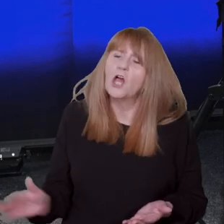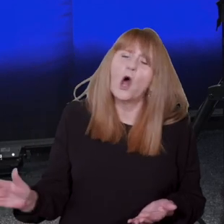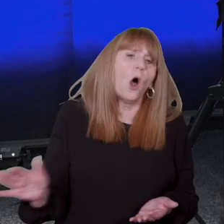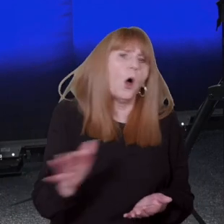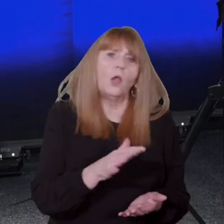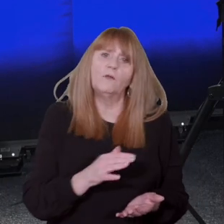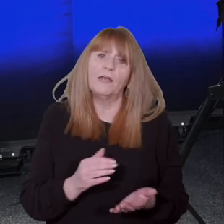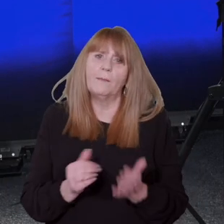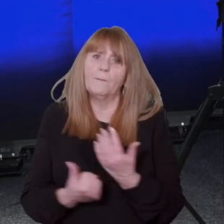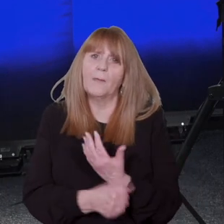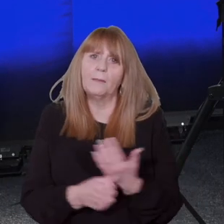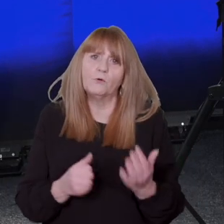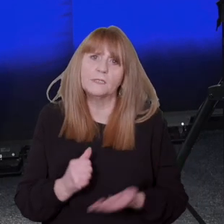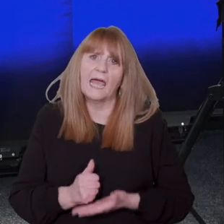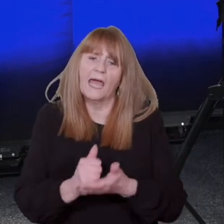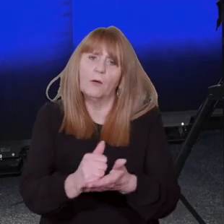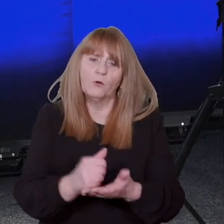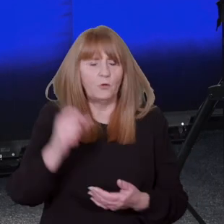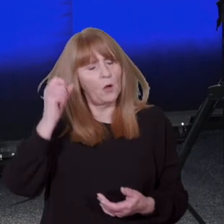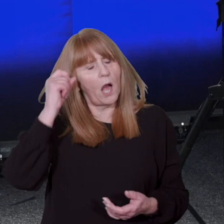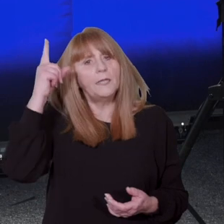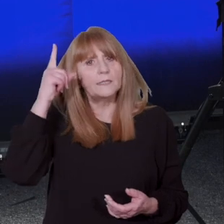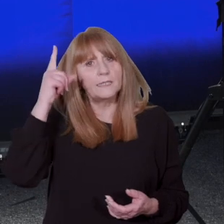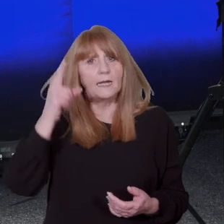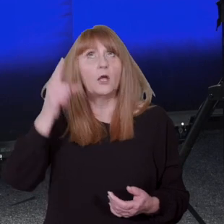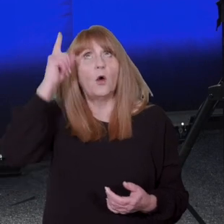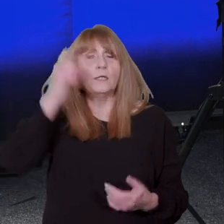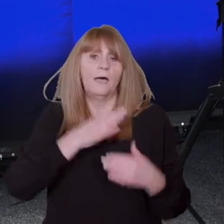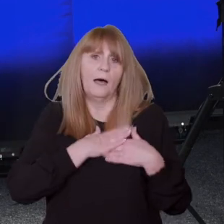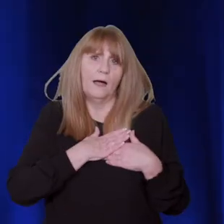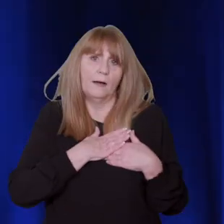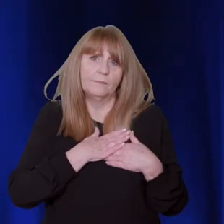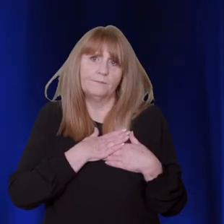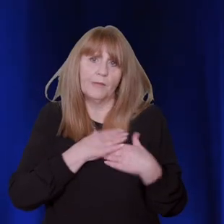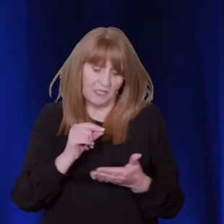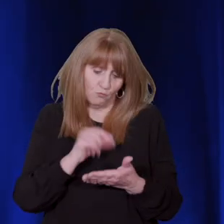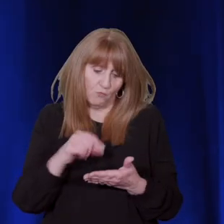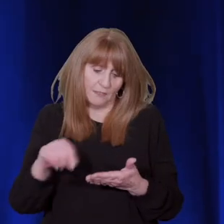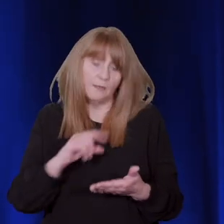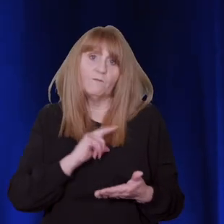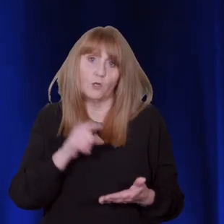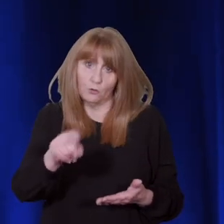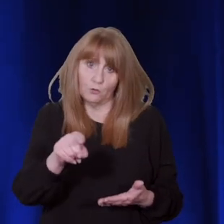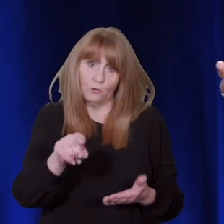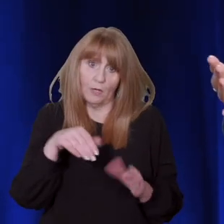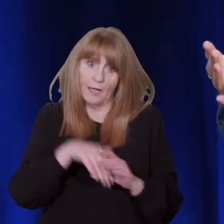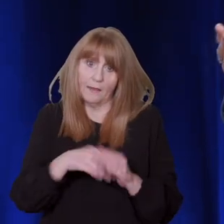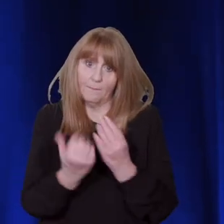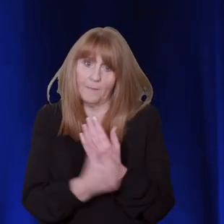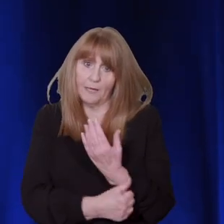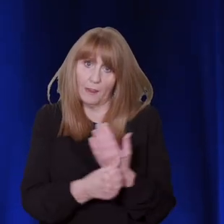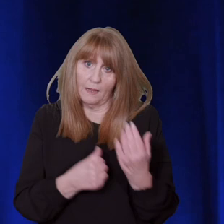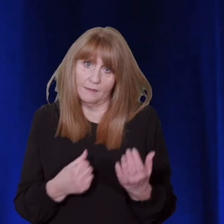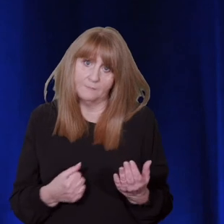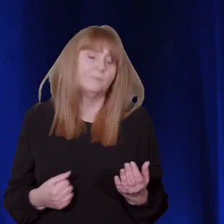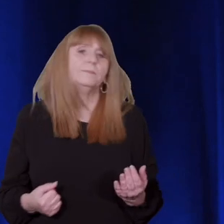and to unravel the love letter that he's written in his word for you. As we look at this in the Amplified Classic, it says, I